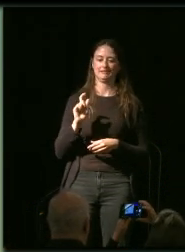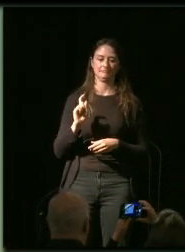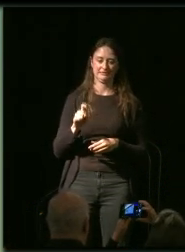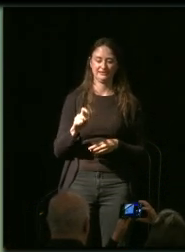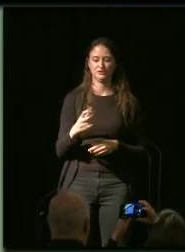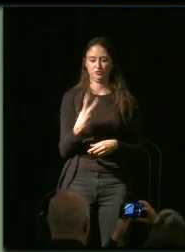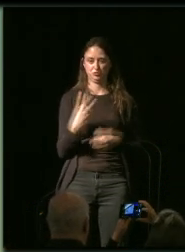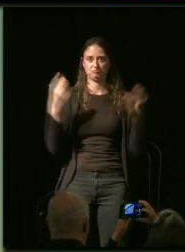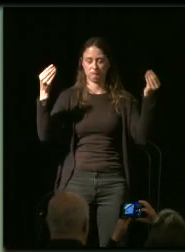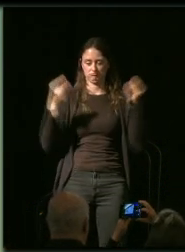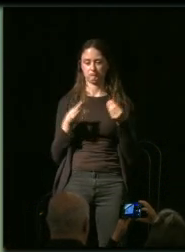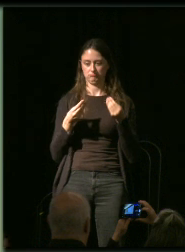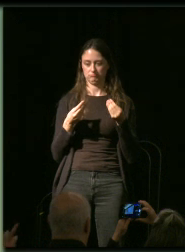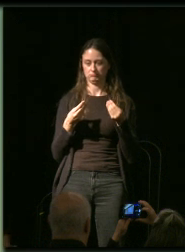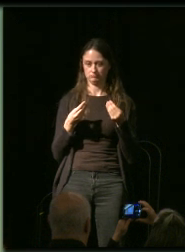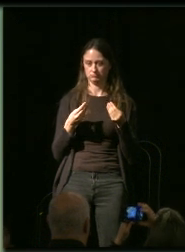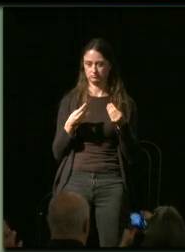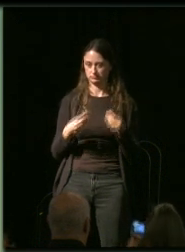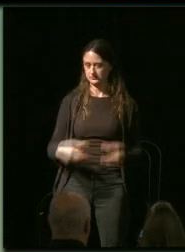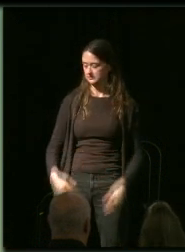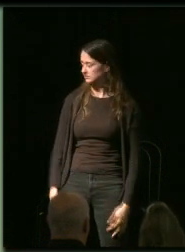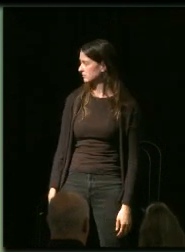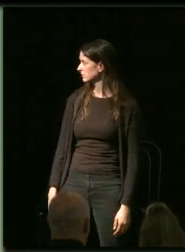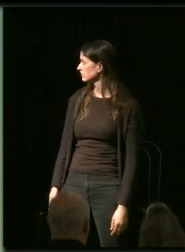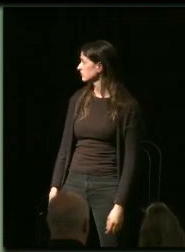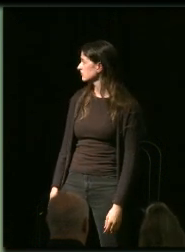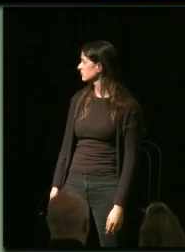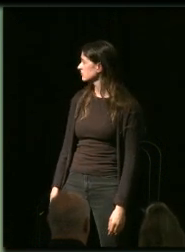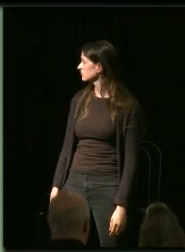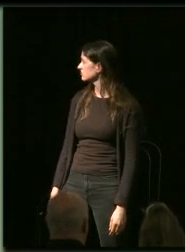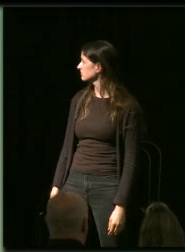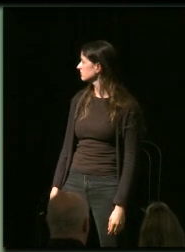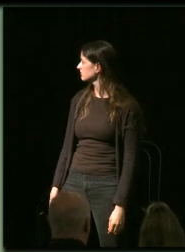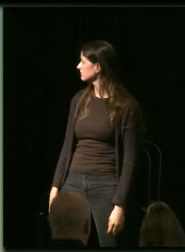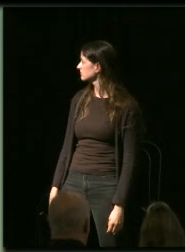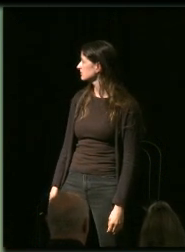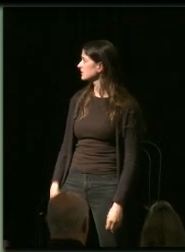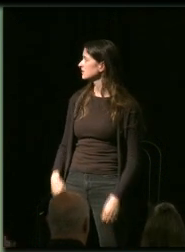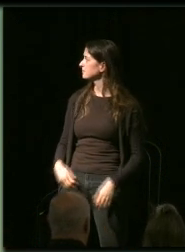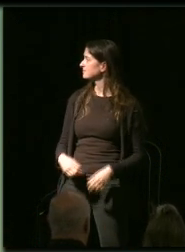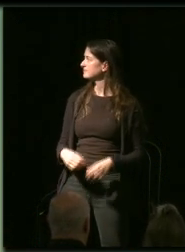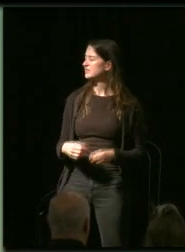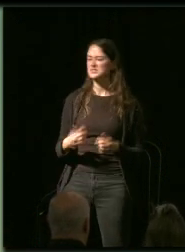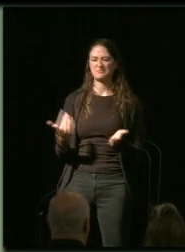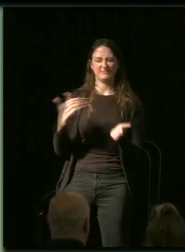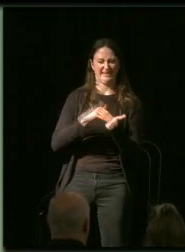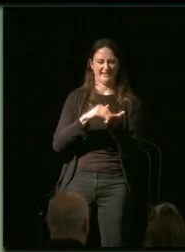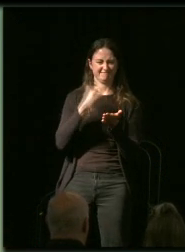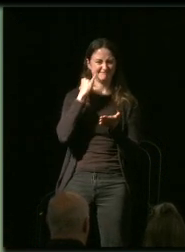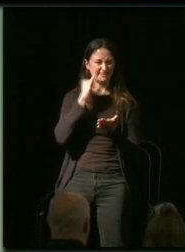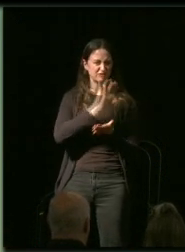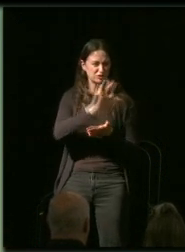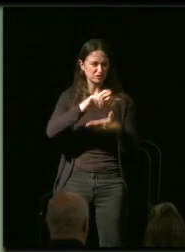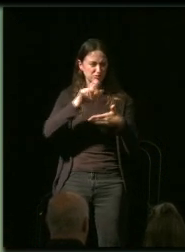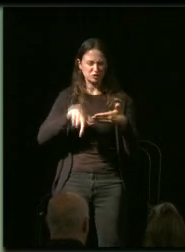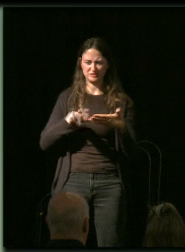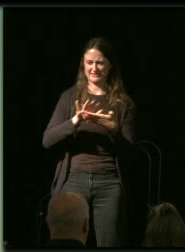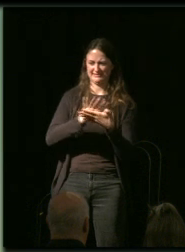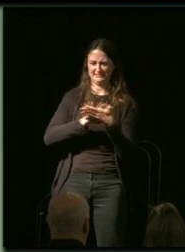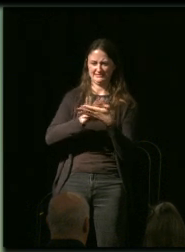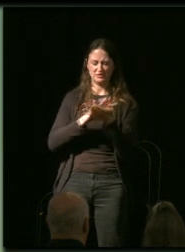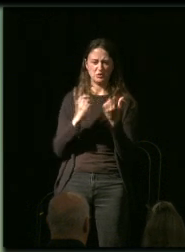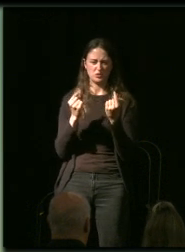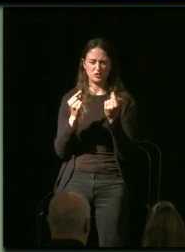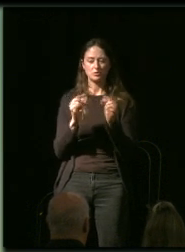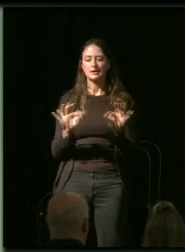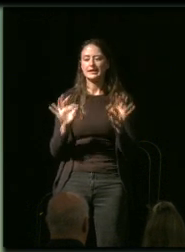It becomes even more important to be working with a specialist who understands genetics. If a single pathogenic variant or uncertain variant